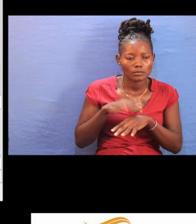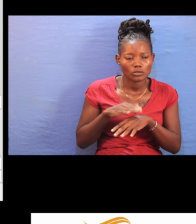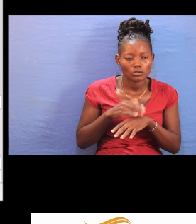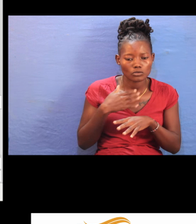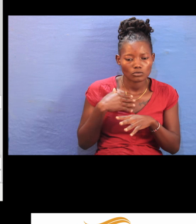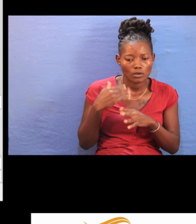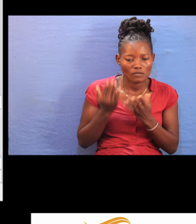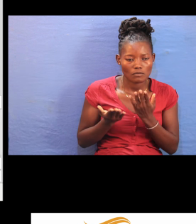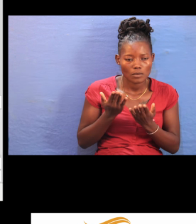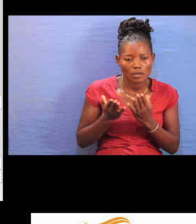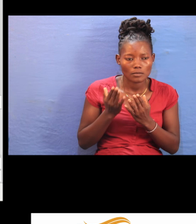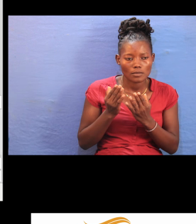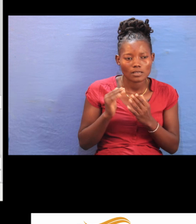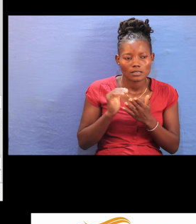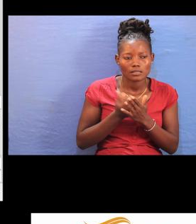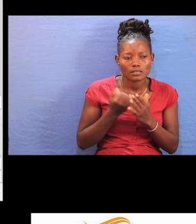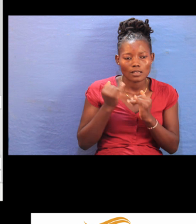have some